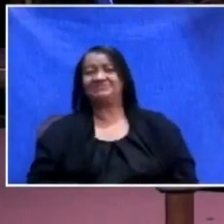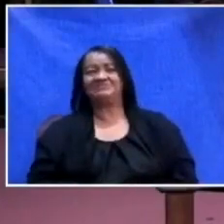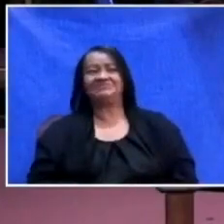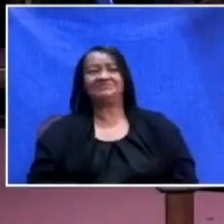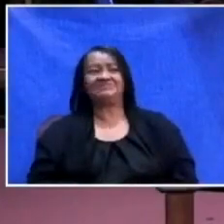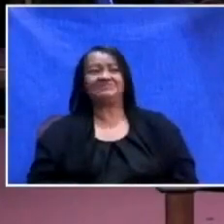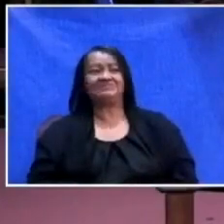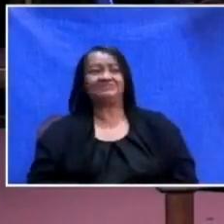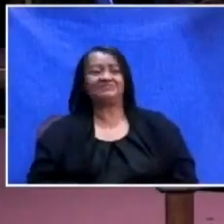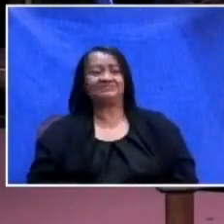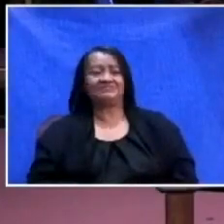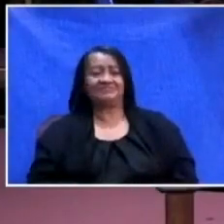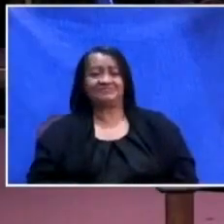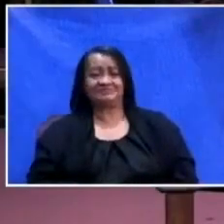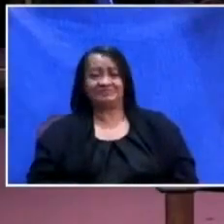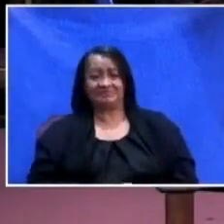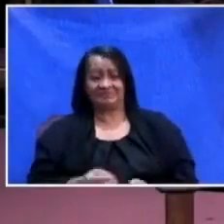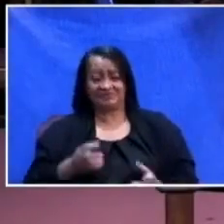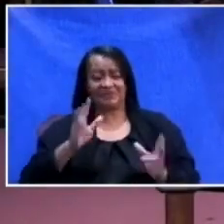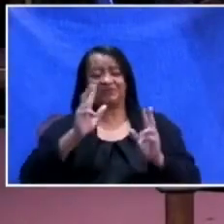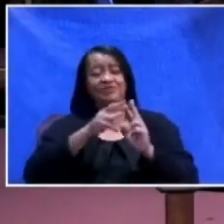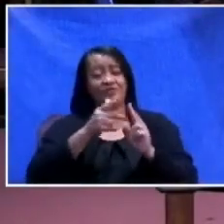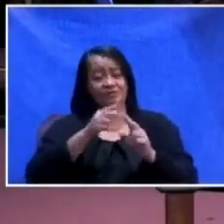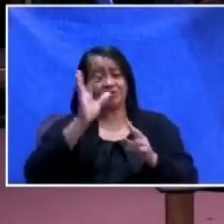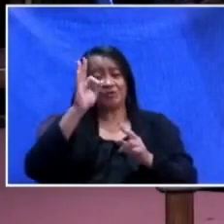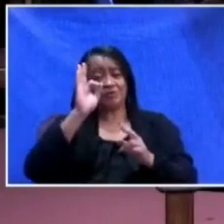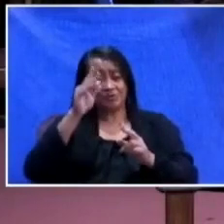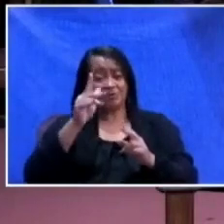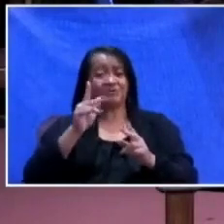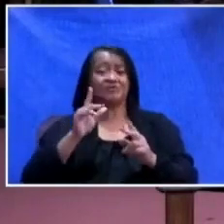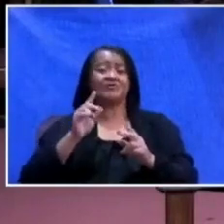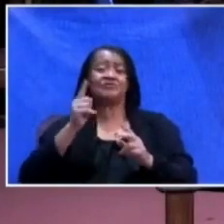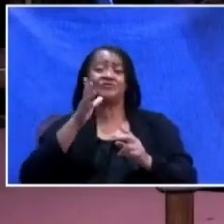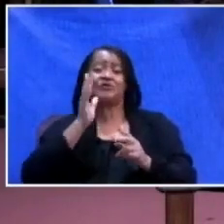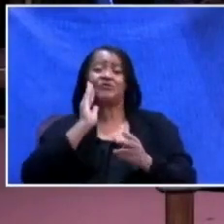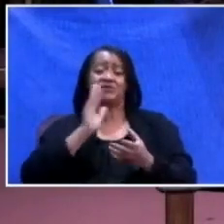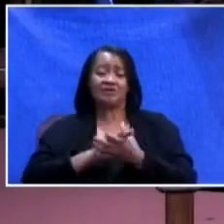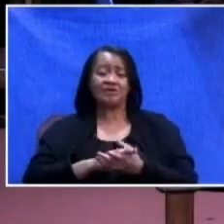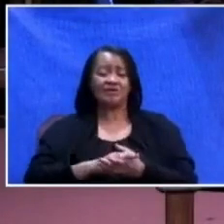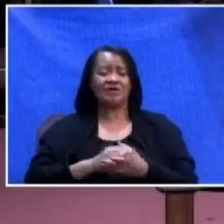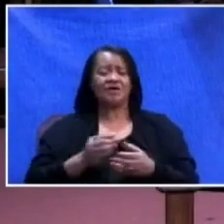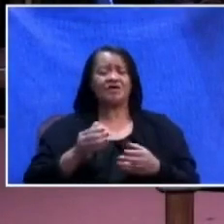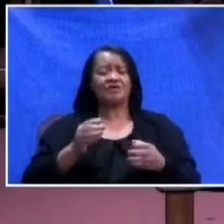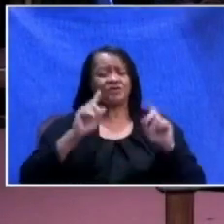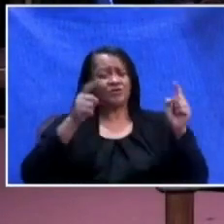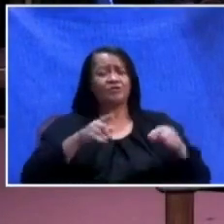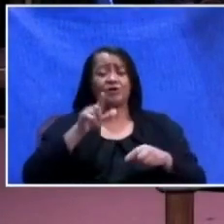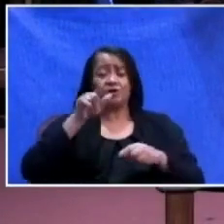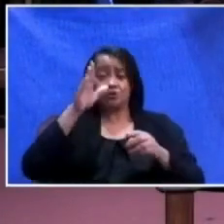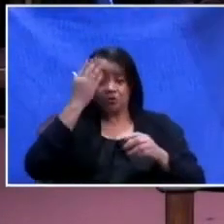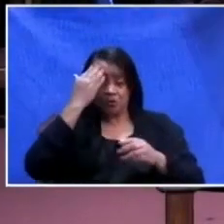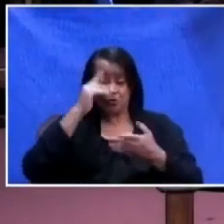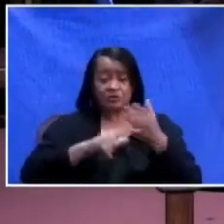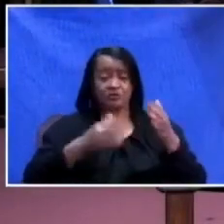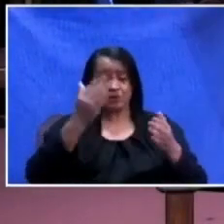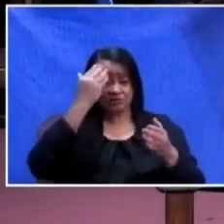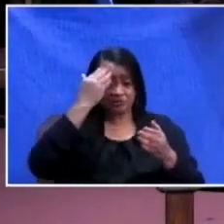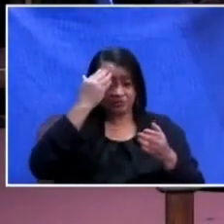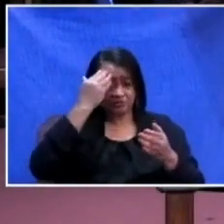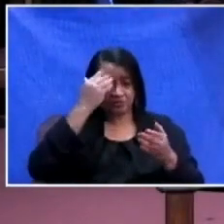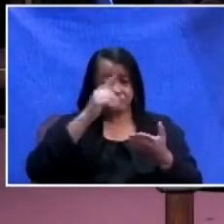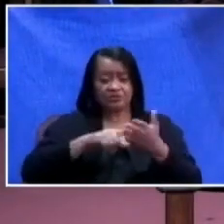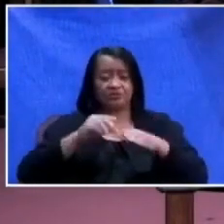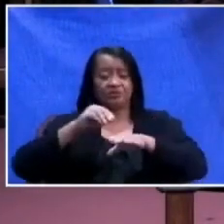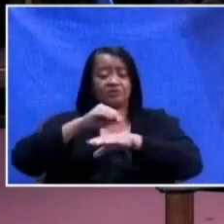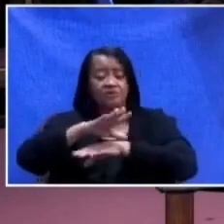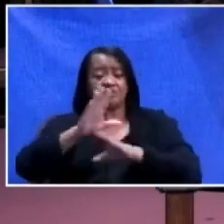Ooh. Now, this is for either or both. Knowing what you know now, what advice would